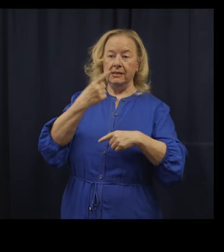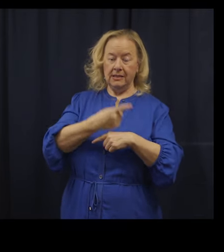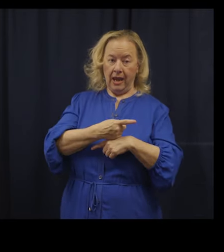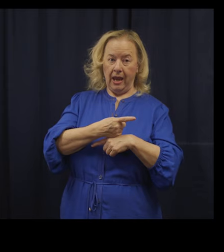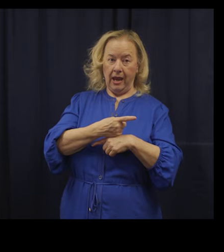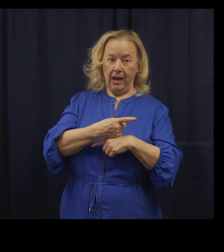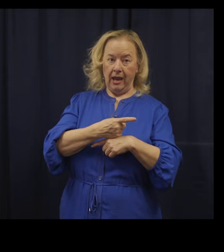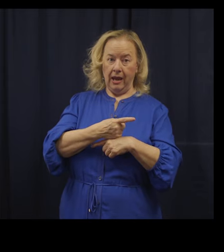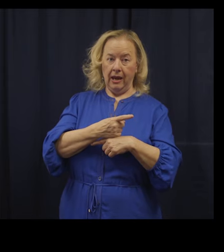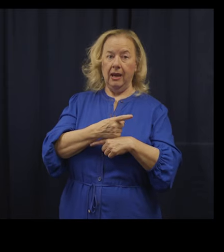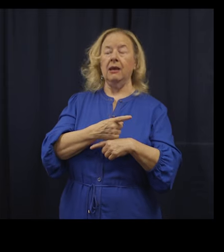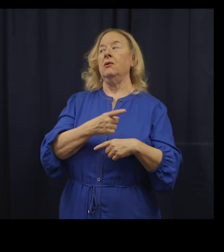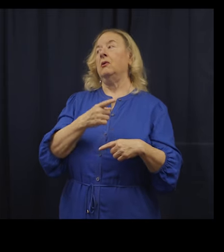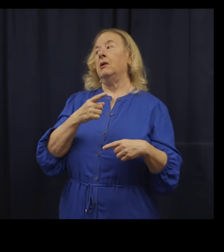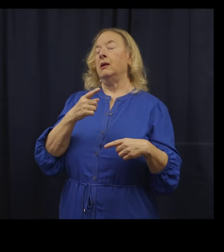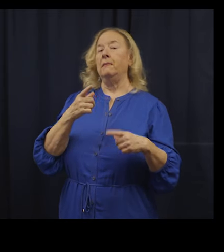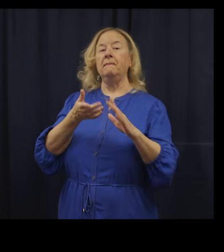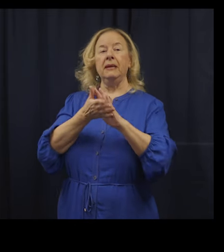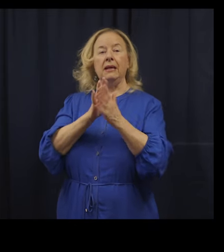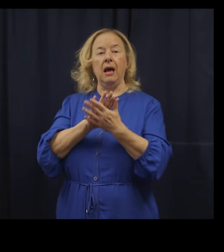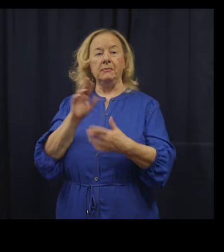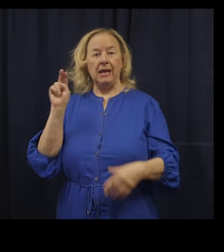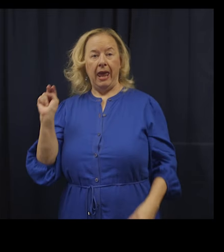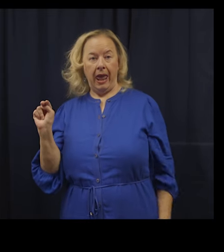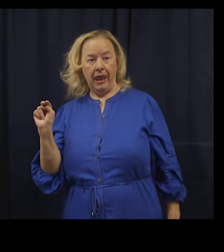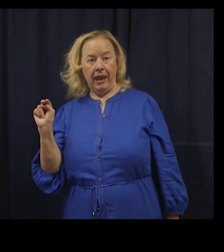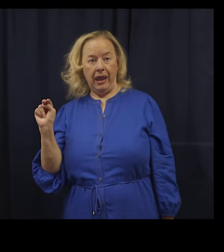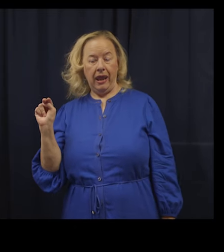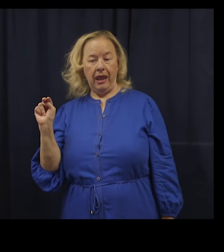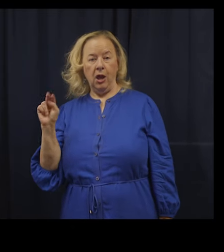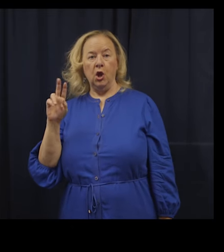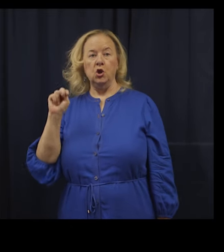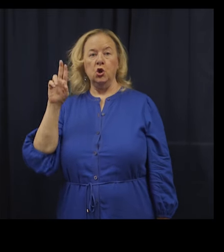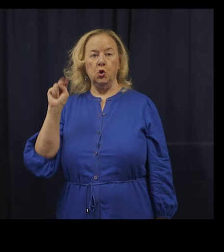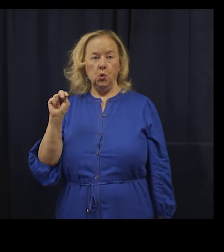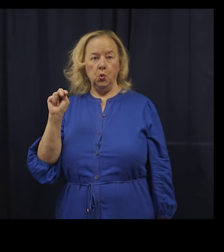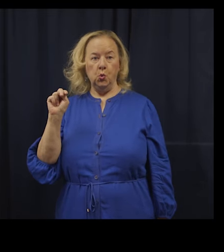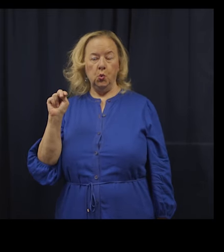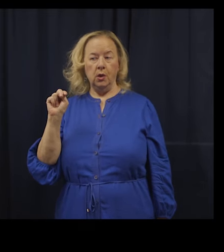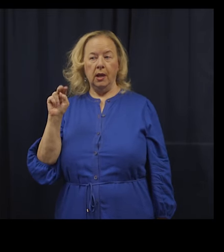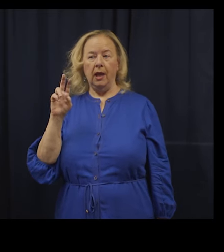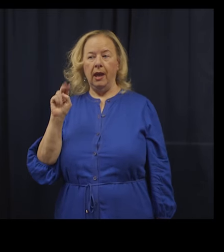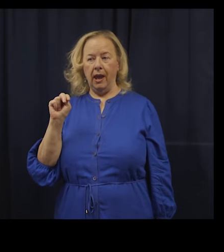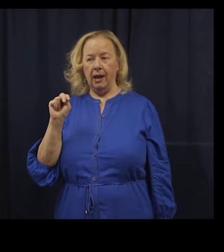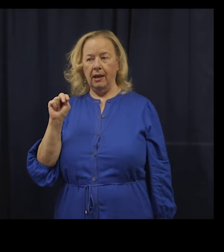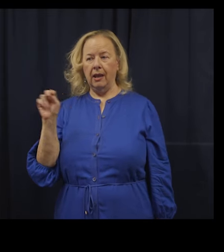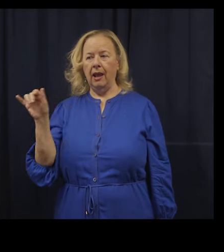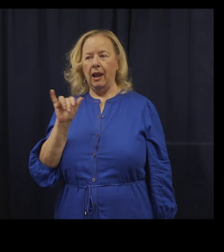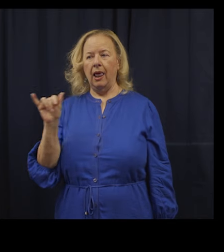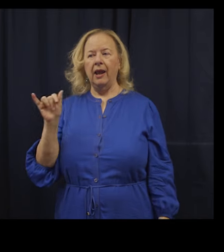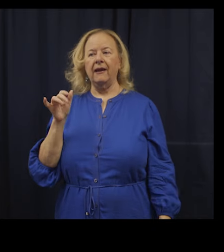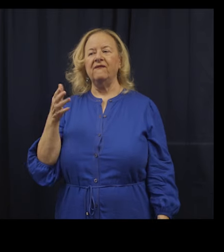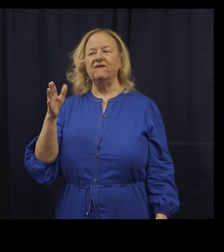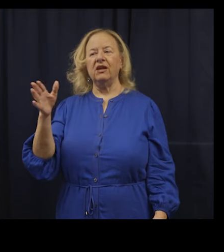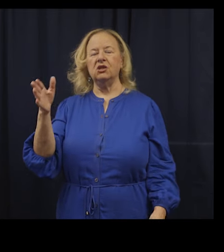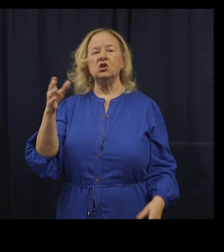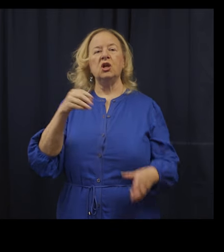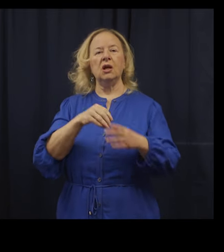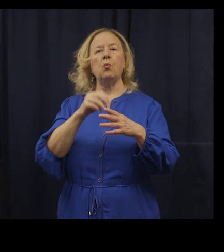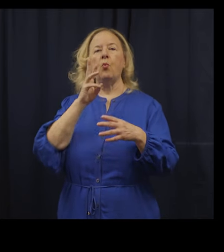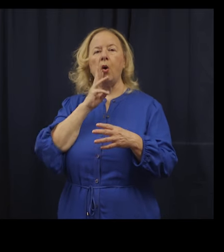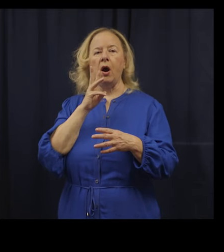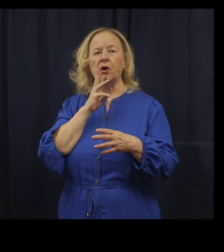looks like R-N. It becomes R-N, Nun and N. It's like a fish darting through water.